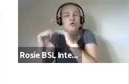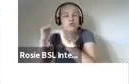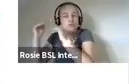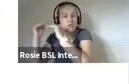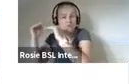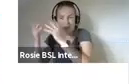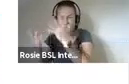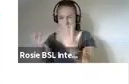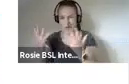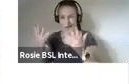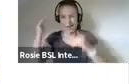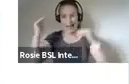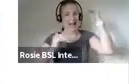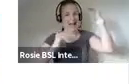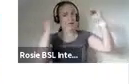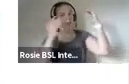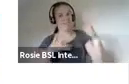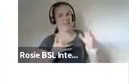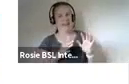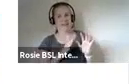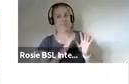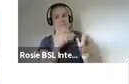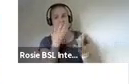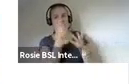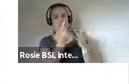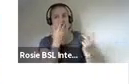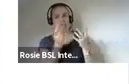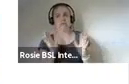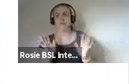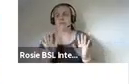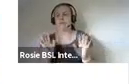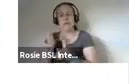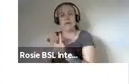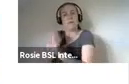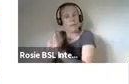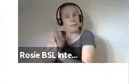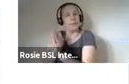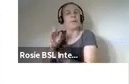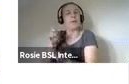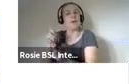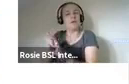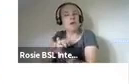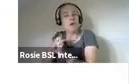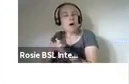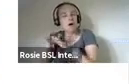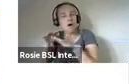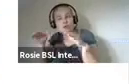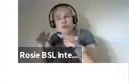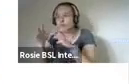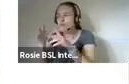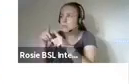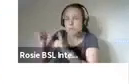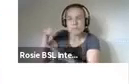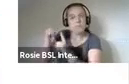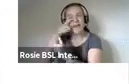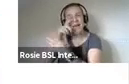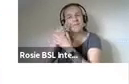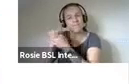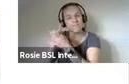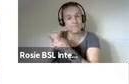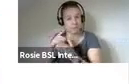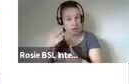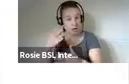speak to adults. So the young voices that we hear on the films that you'll see,